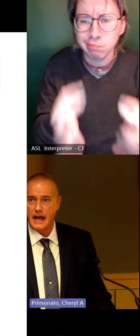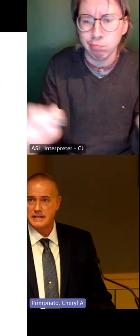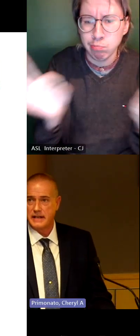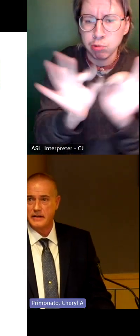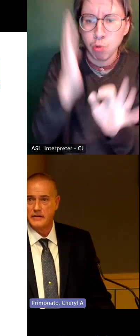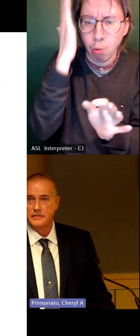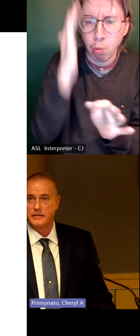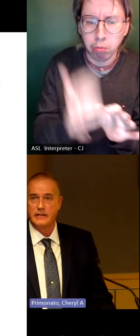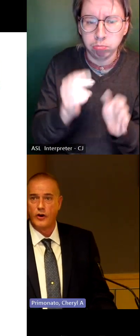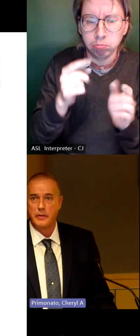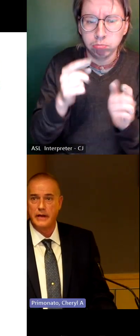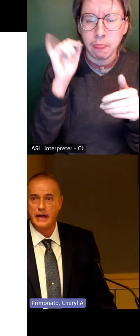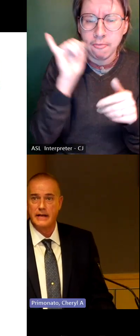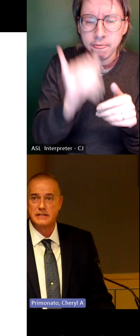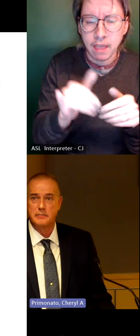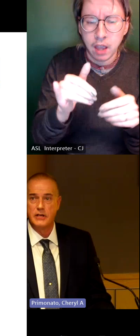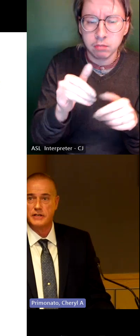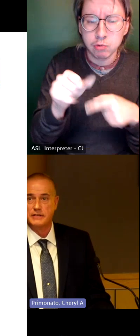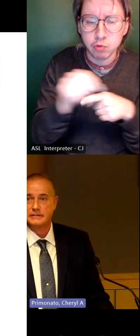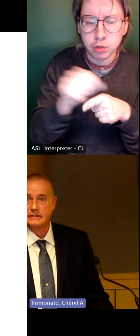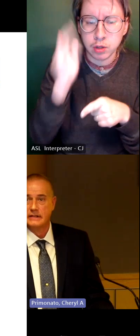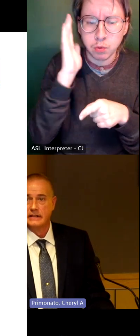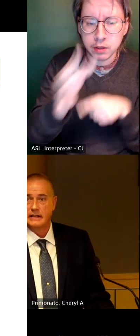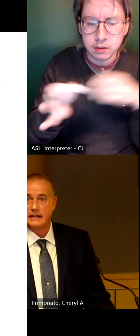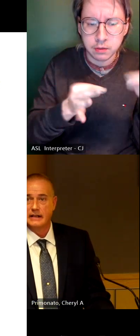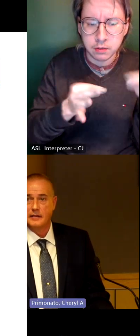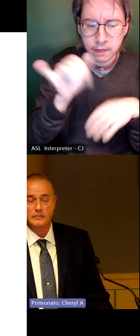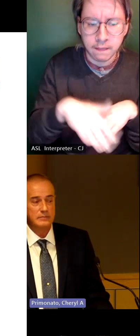And the last thing here, the RBI submission.